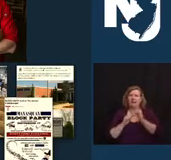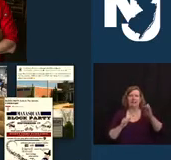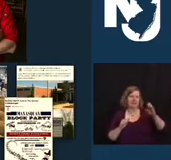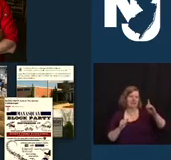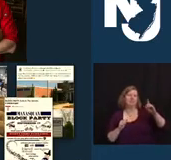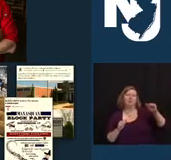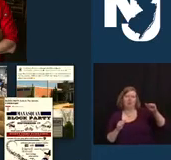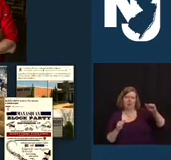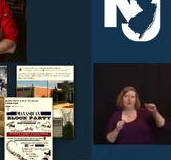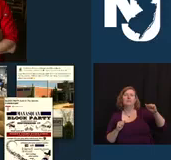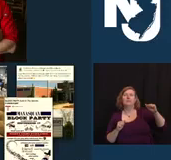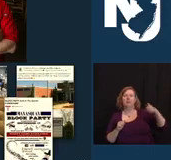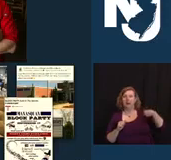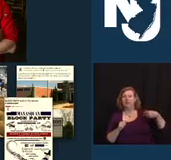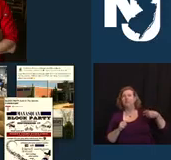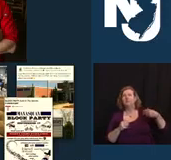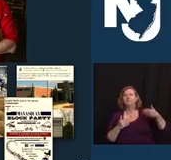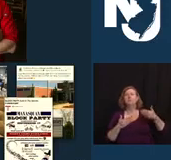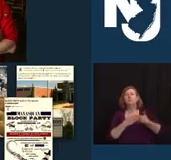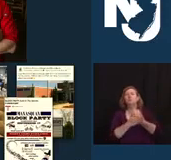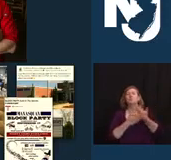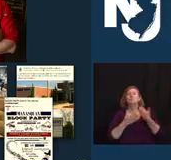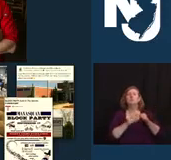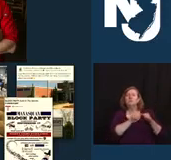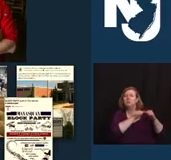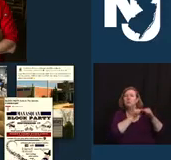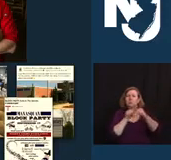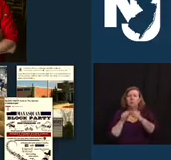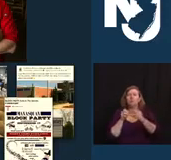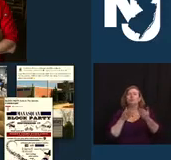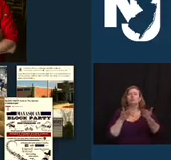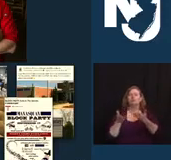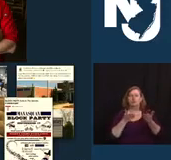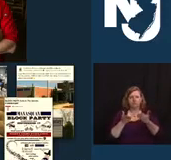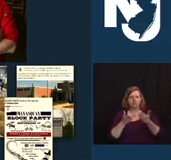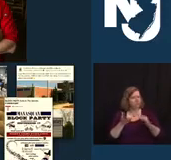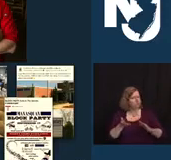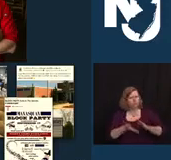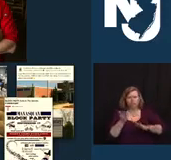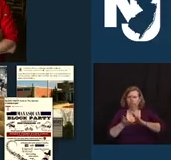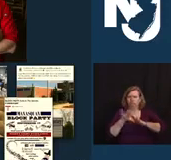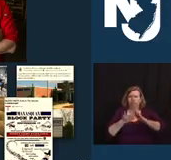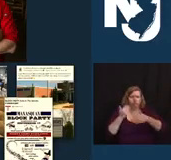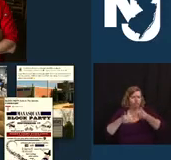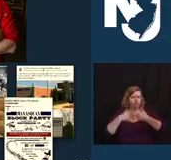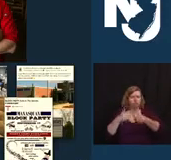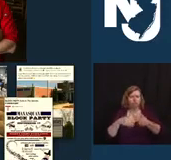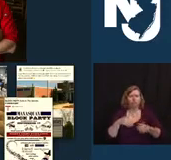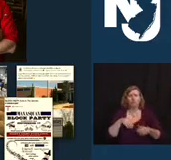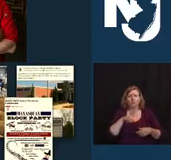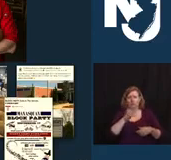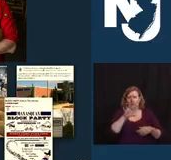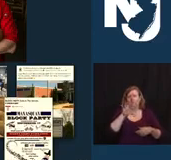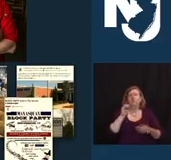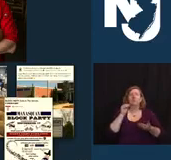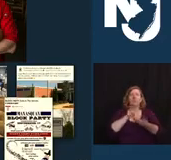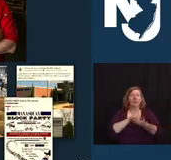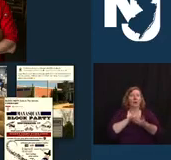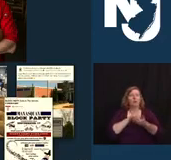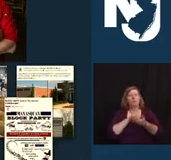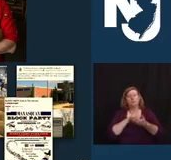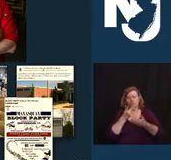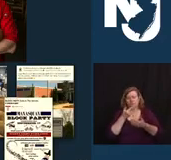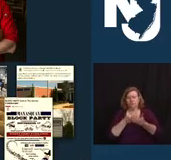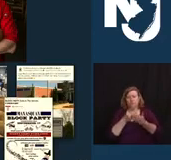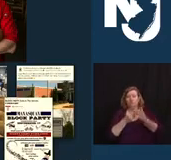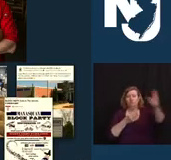through the new Sustain and Serve NJ program to keep going. And with a $250,000 grant in hand, I know Chef Lou